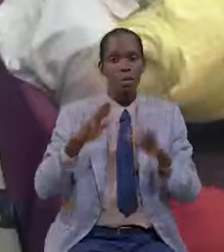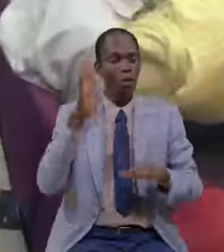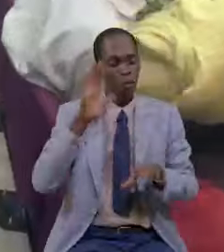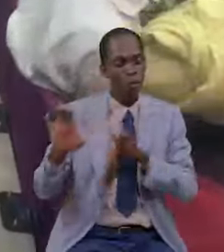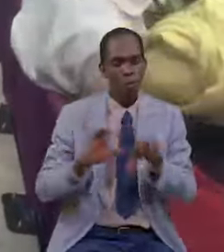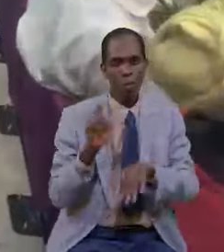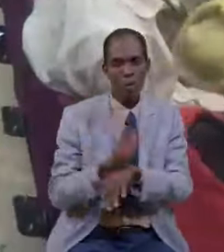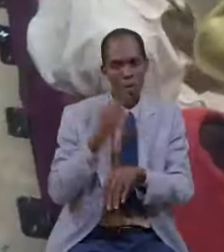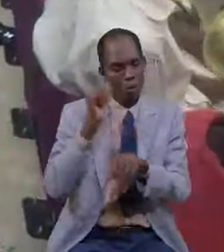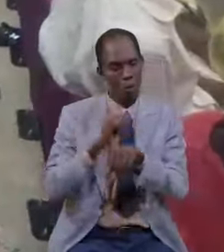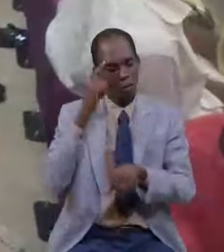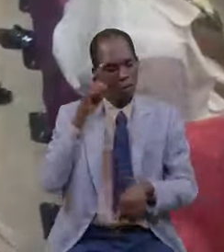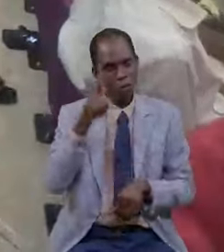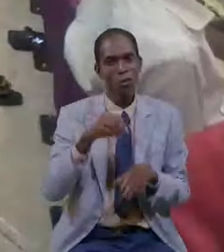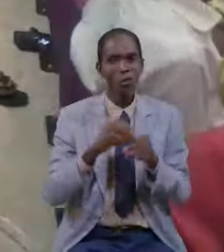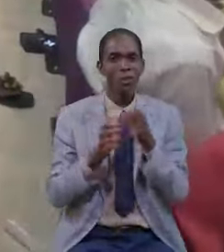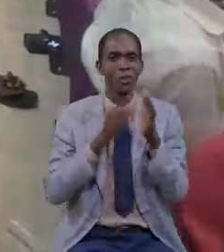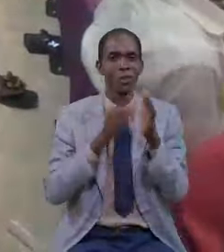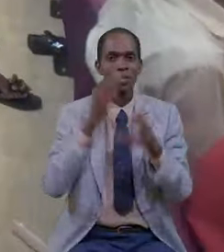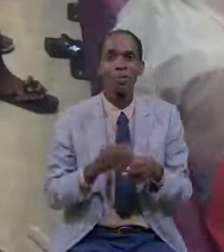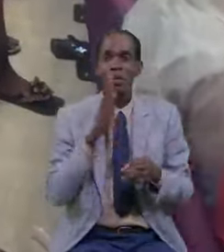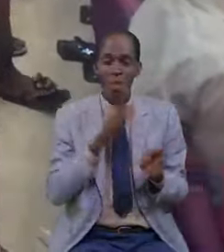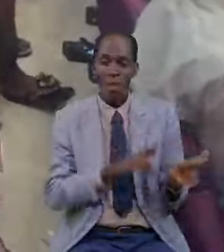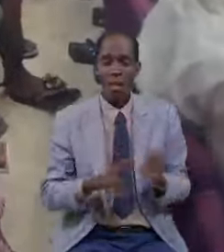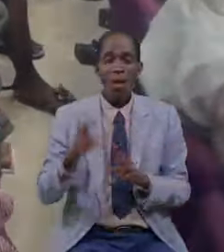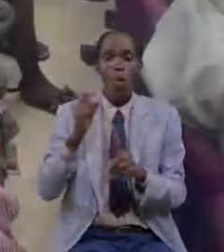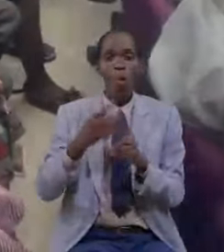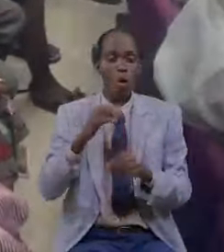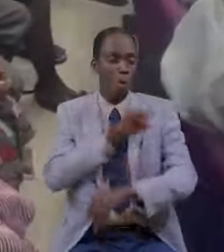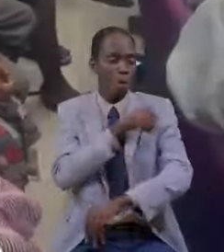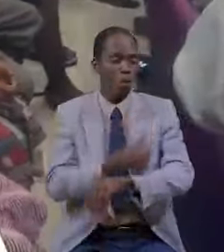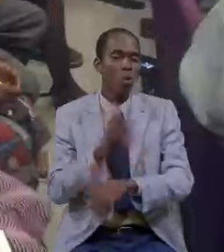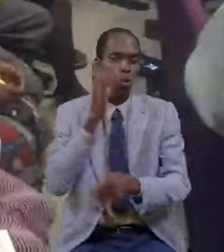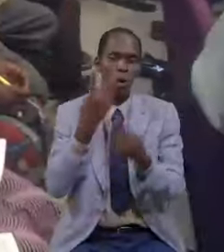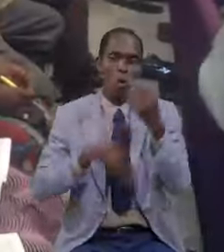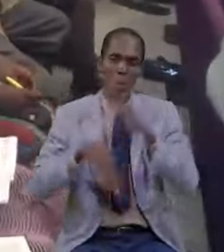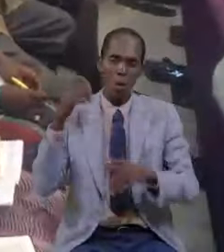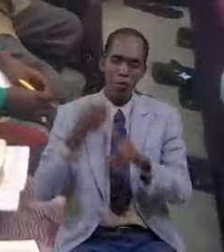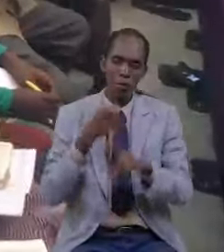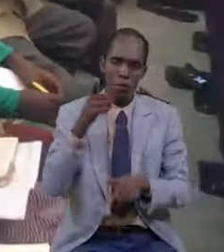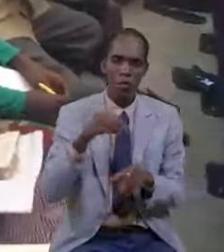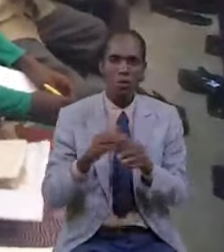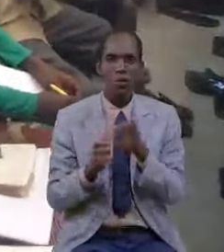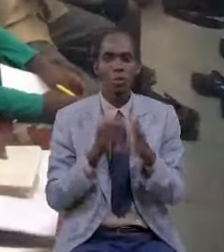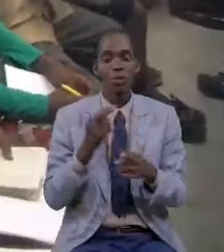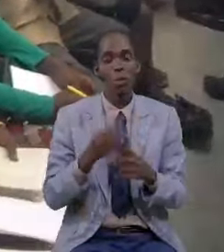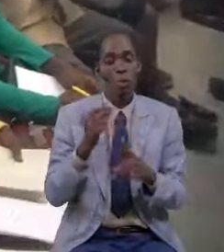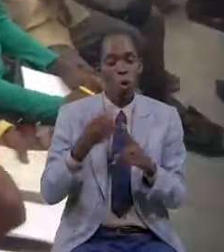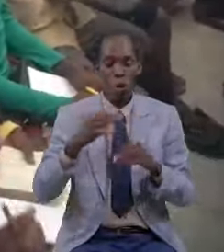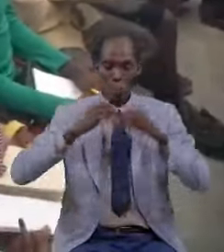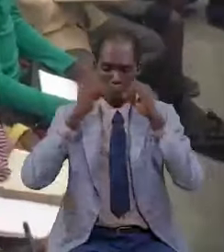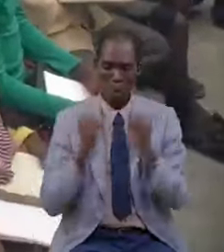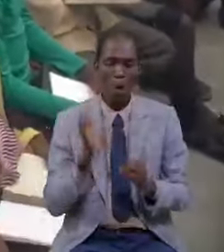Get ready. The word of authority will come out of your mouth. The word of power will come from your mouth.